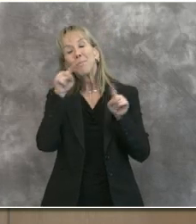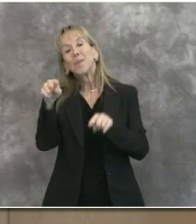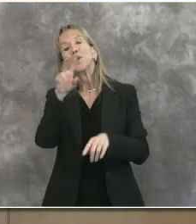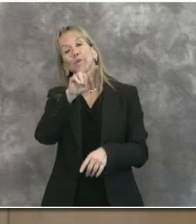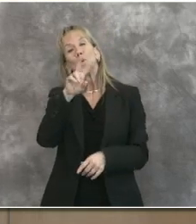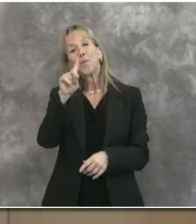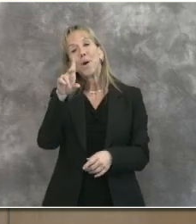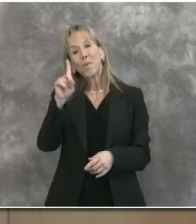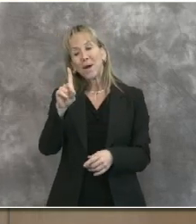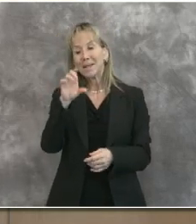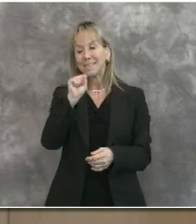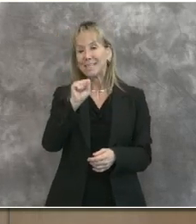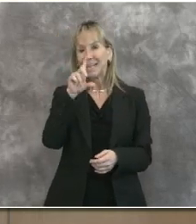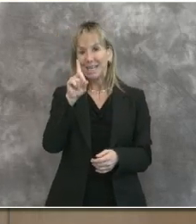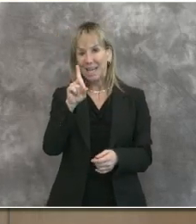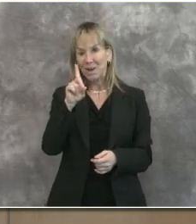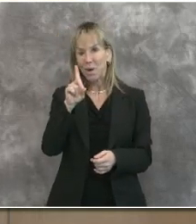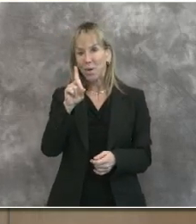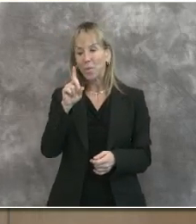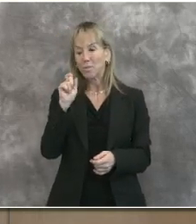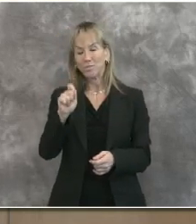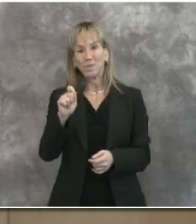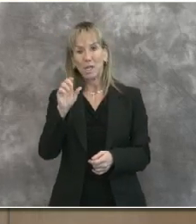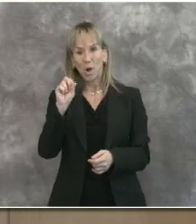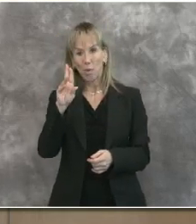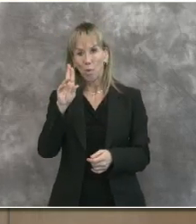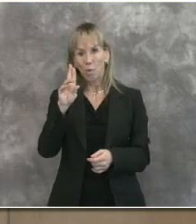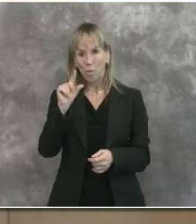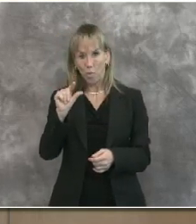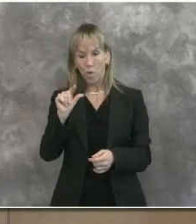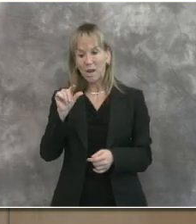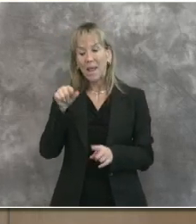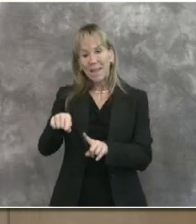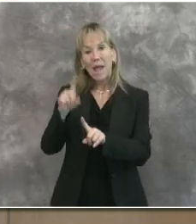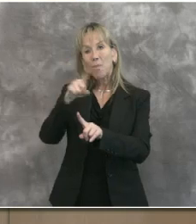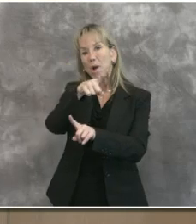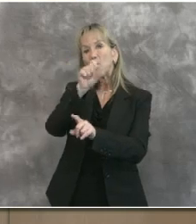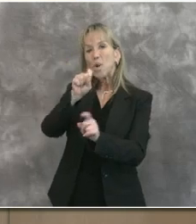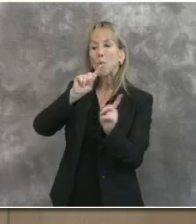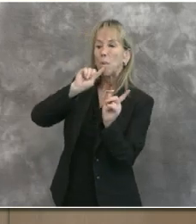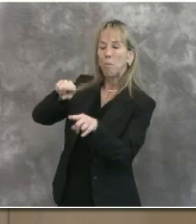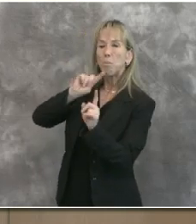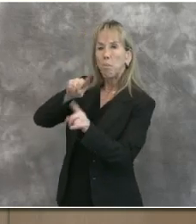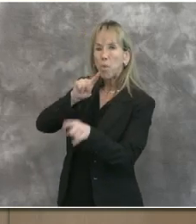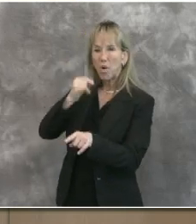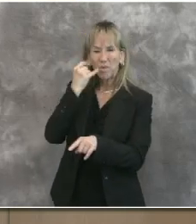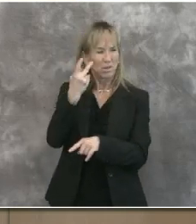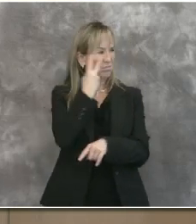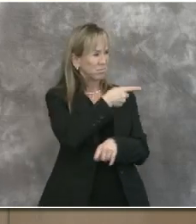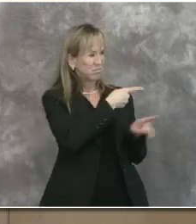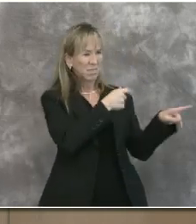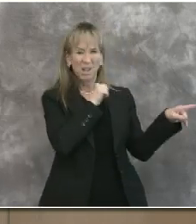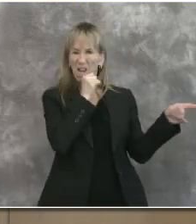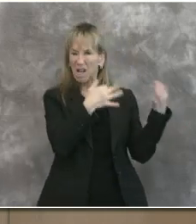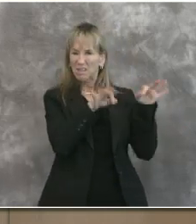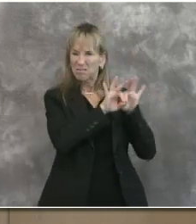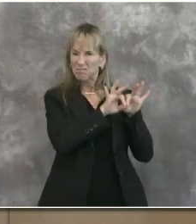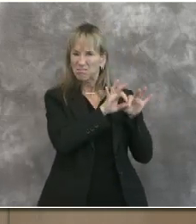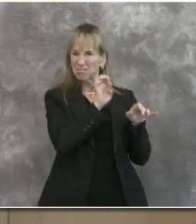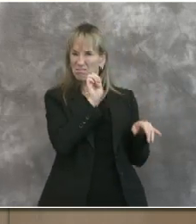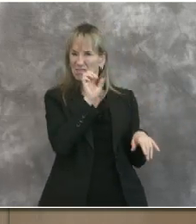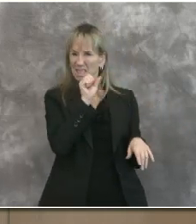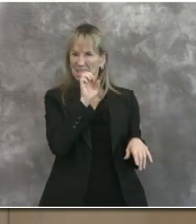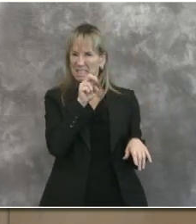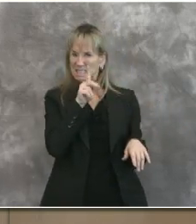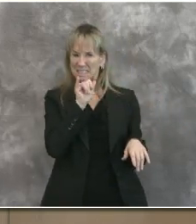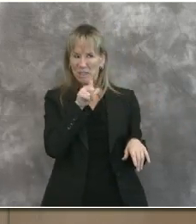211sandiego.org. And there is a link where folks can report non-essential businesses that are open, and that report will be routed to